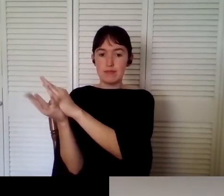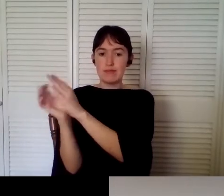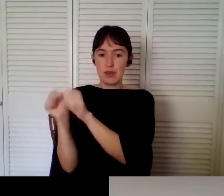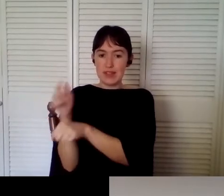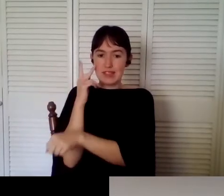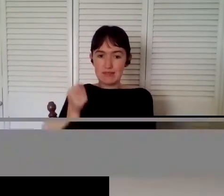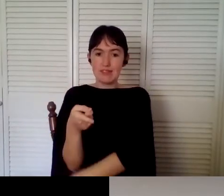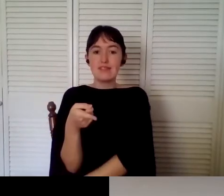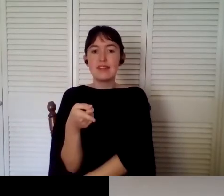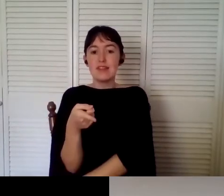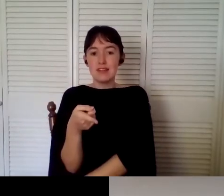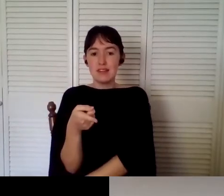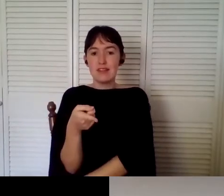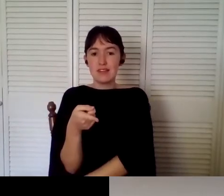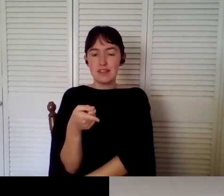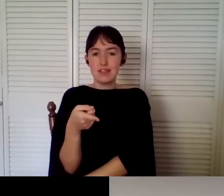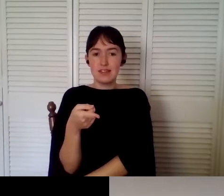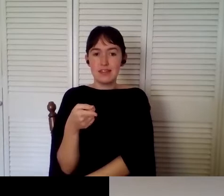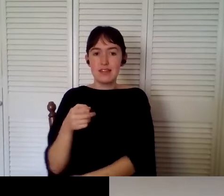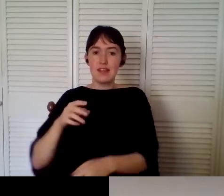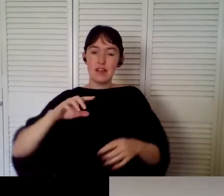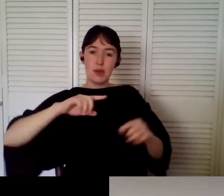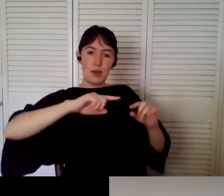It would cause a twist to go this way as it's flying.